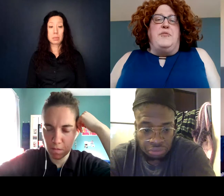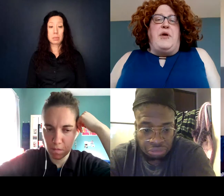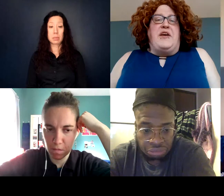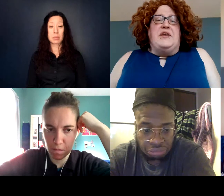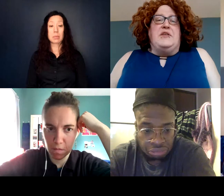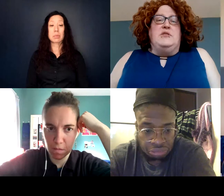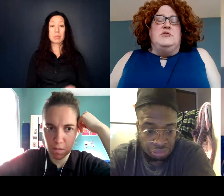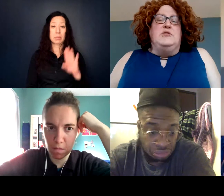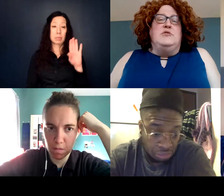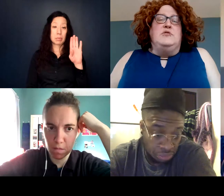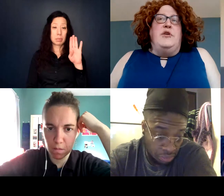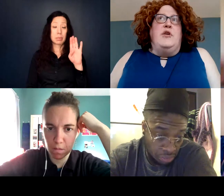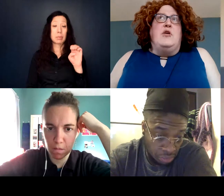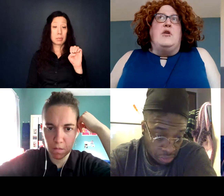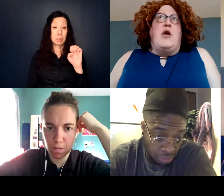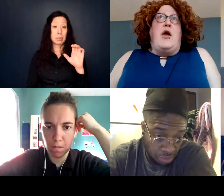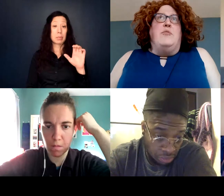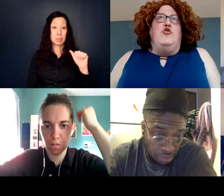This is Becca.